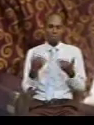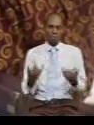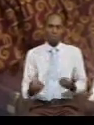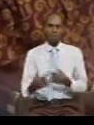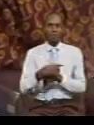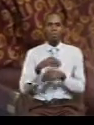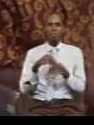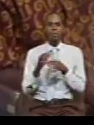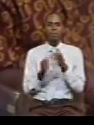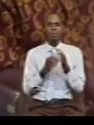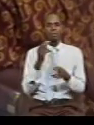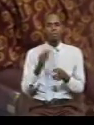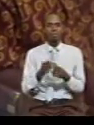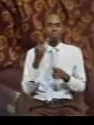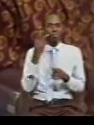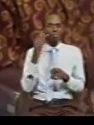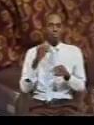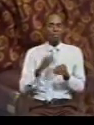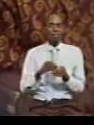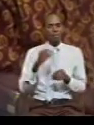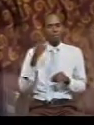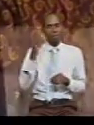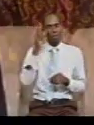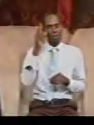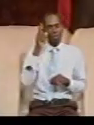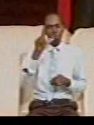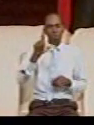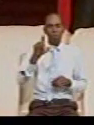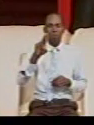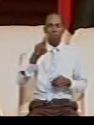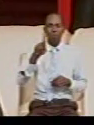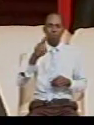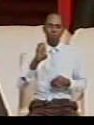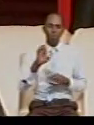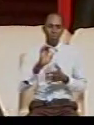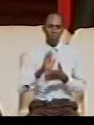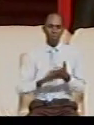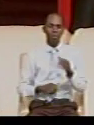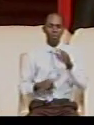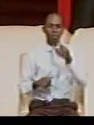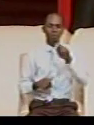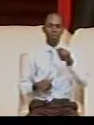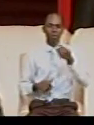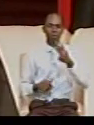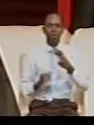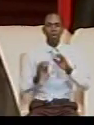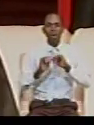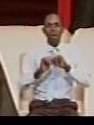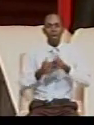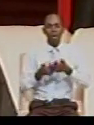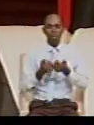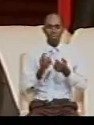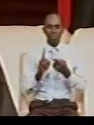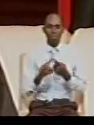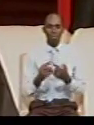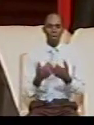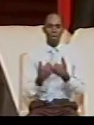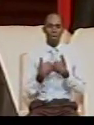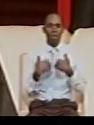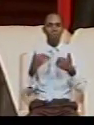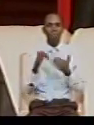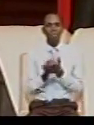It tells us in Luke chapter 24 how to have that saving